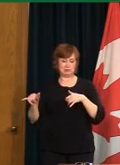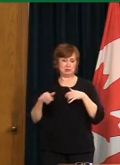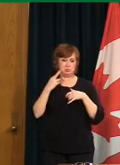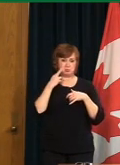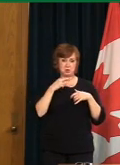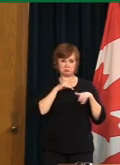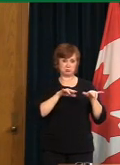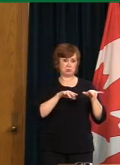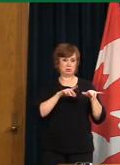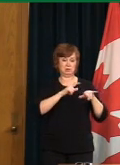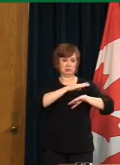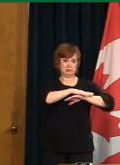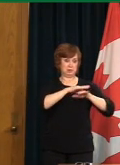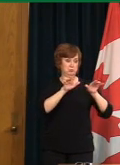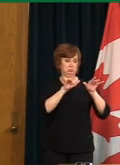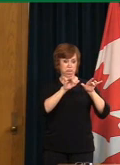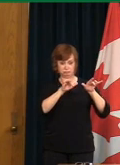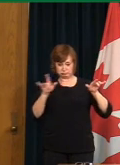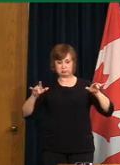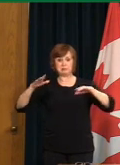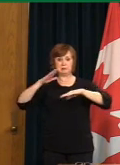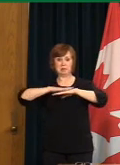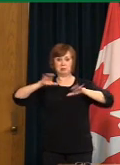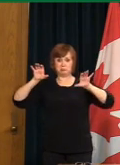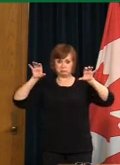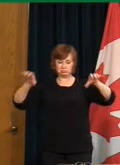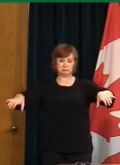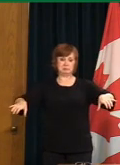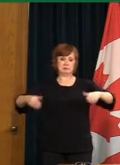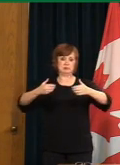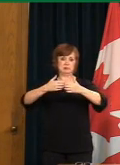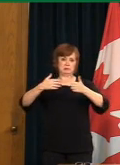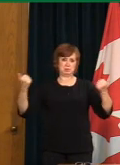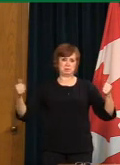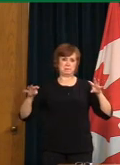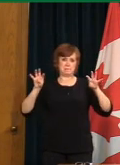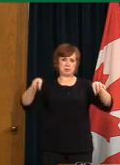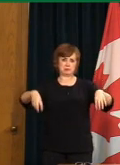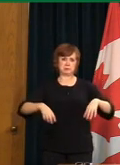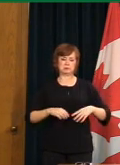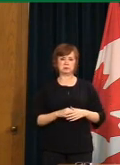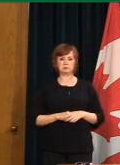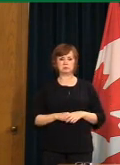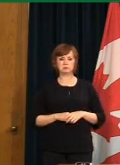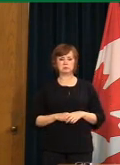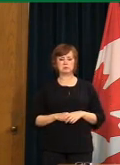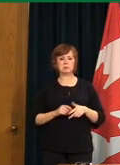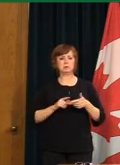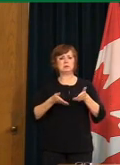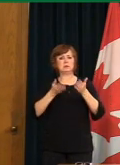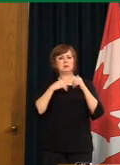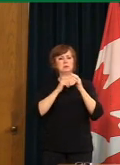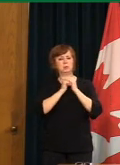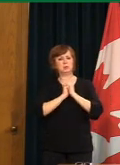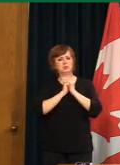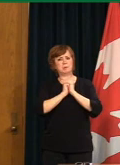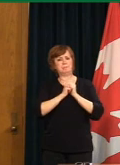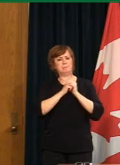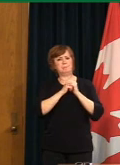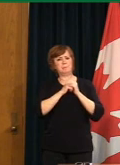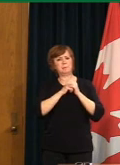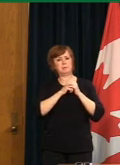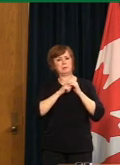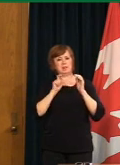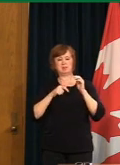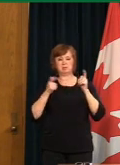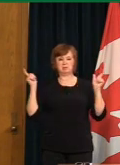our restaurants are today, under essentially the same set of parameters. Our worship services, reducing their services to